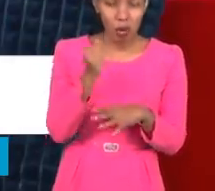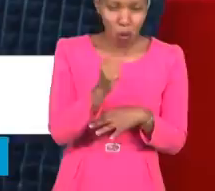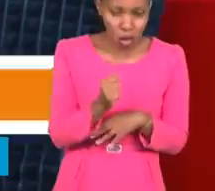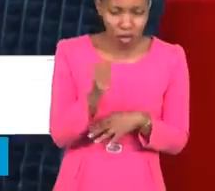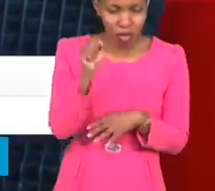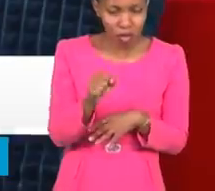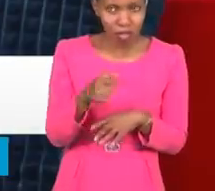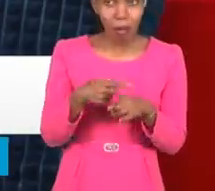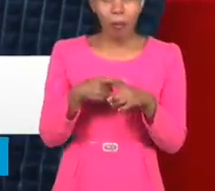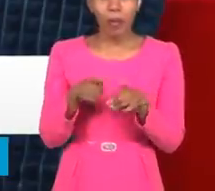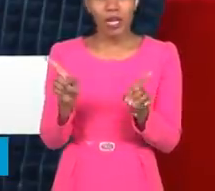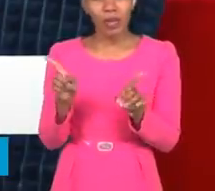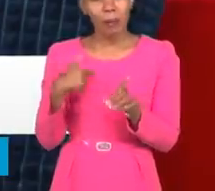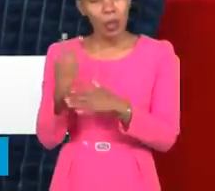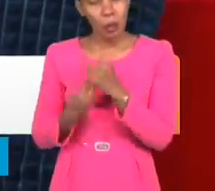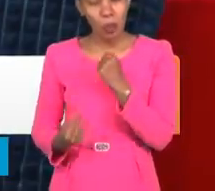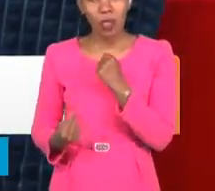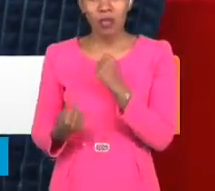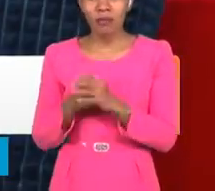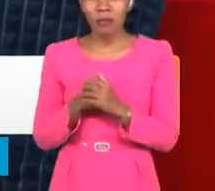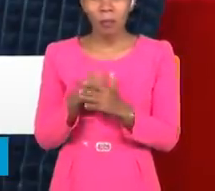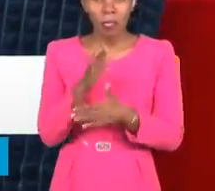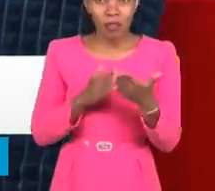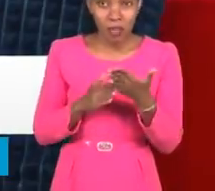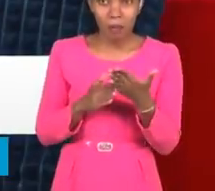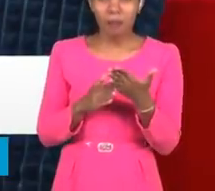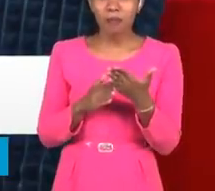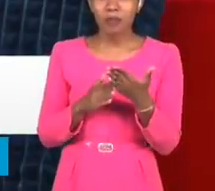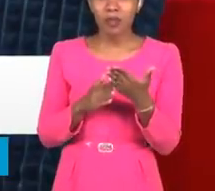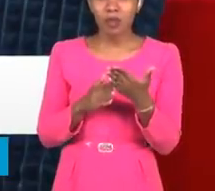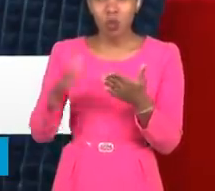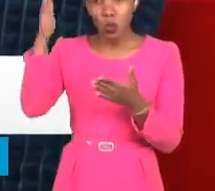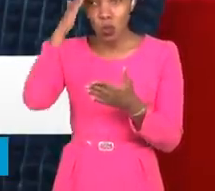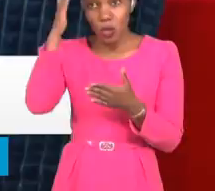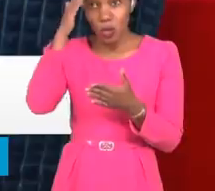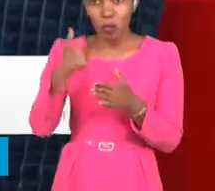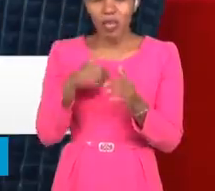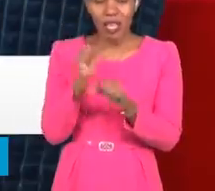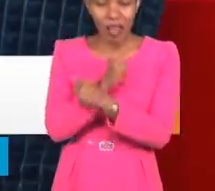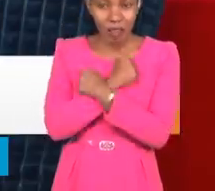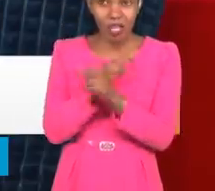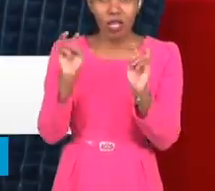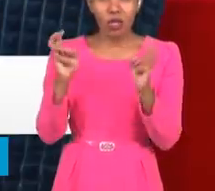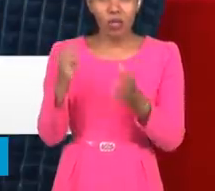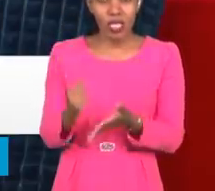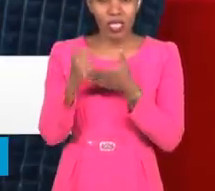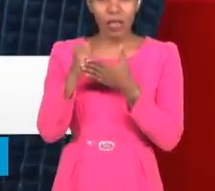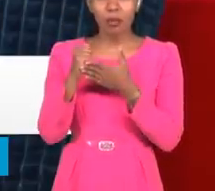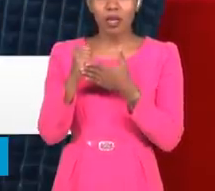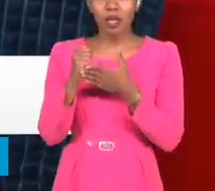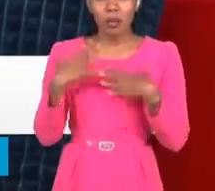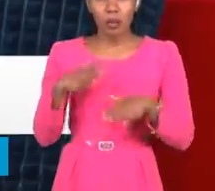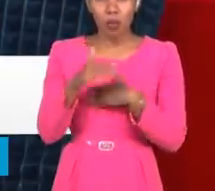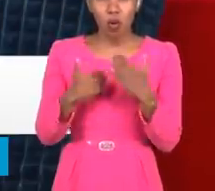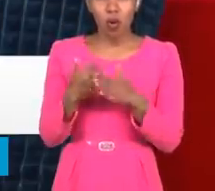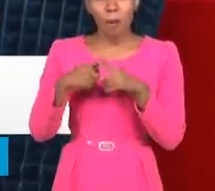Yeah, sure. I am in both of them. Mm-hmm. And some of us are culprits. Sure. So I love the topic because it's going to help all of us.